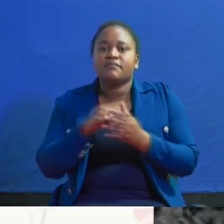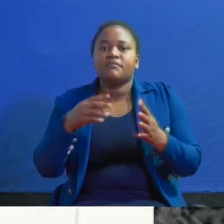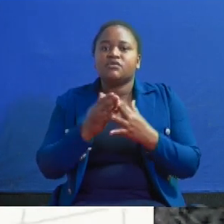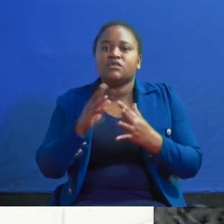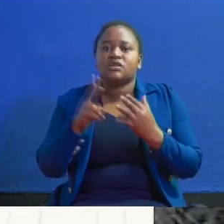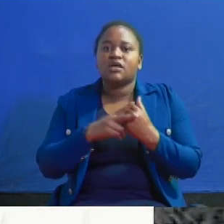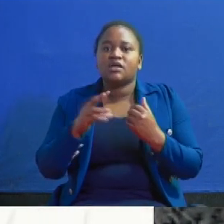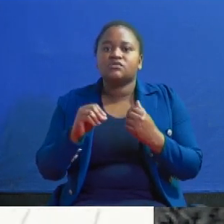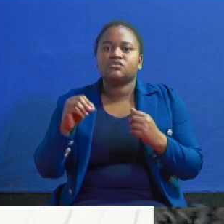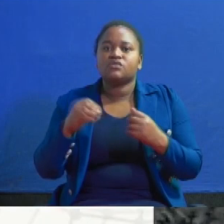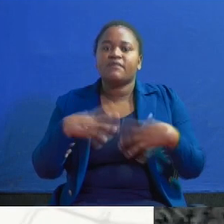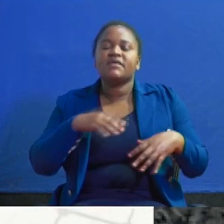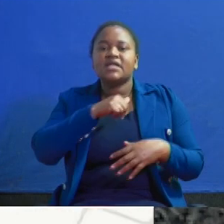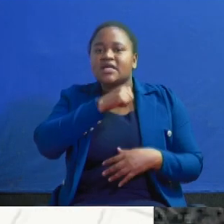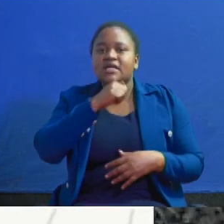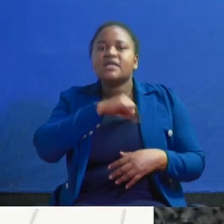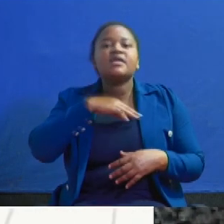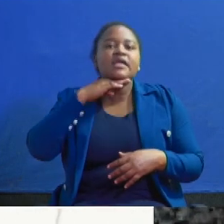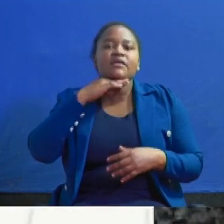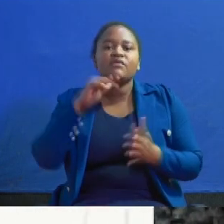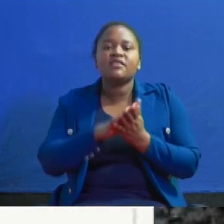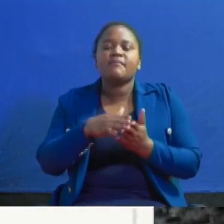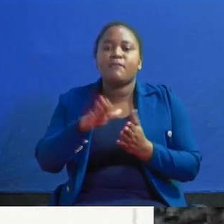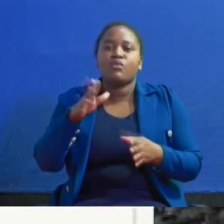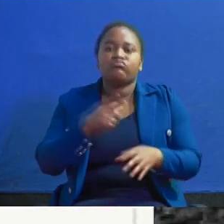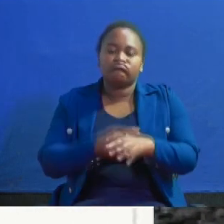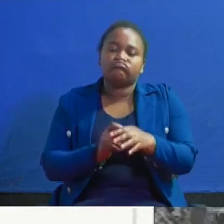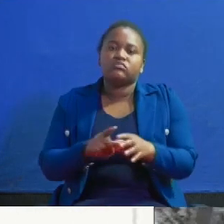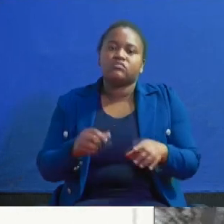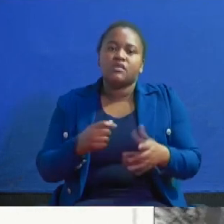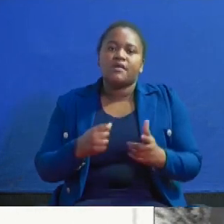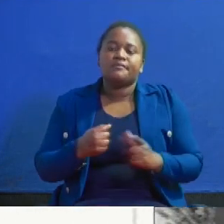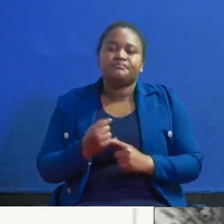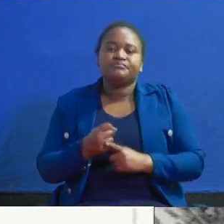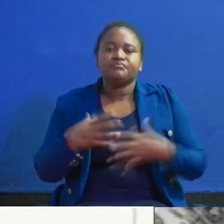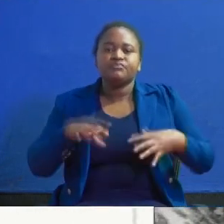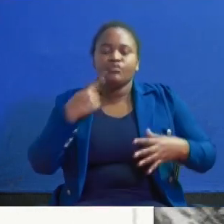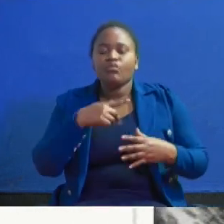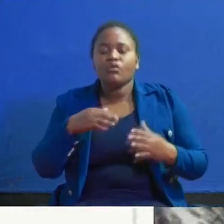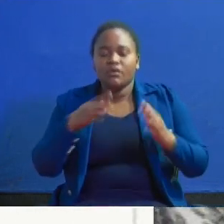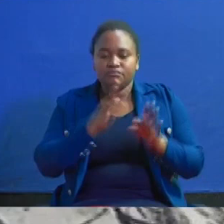to 100 people have been killed, with many more injured. The attack occurred while people were